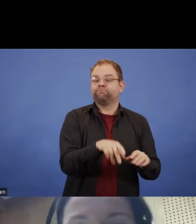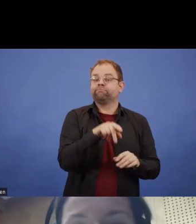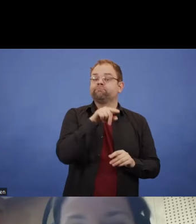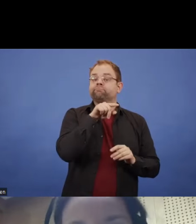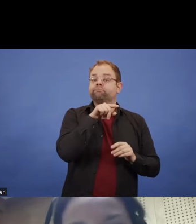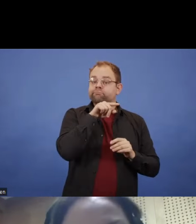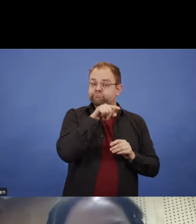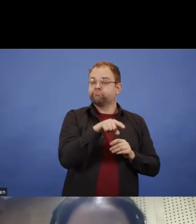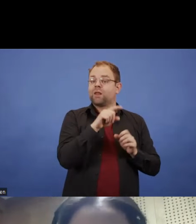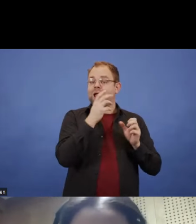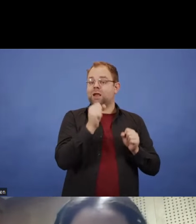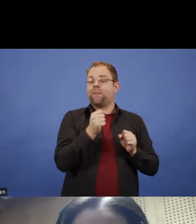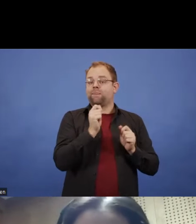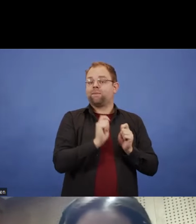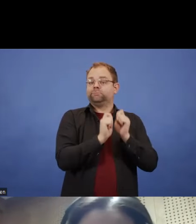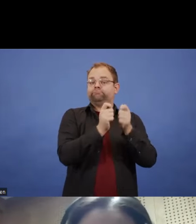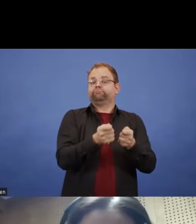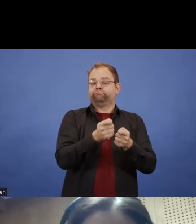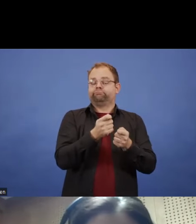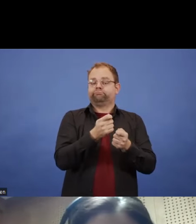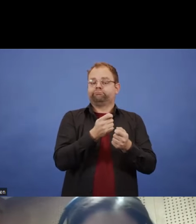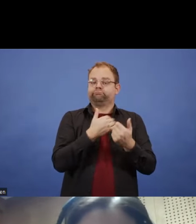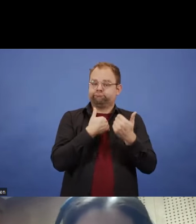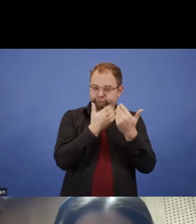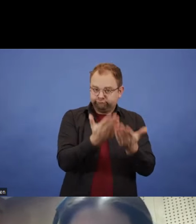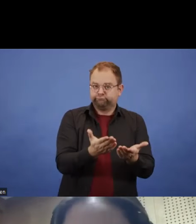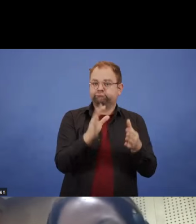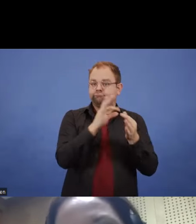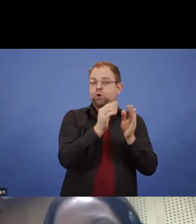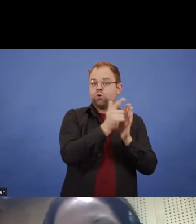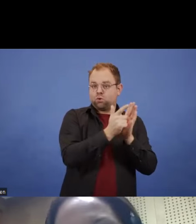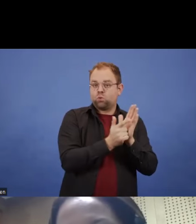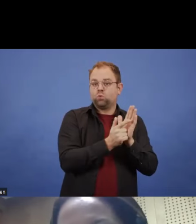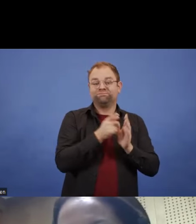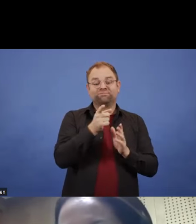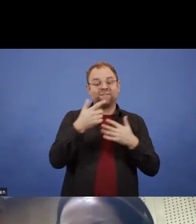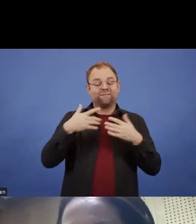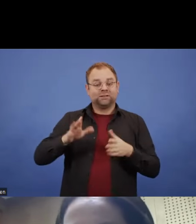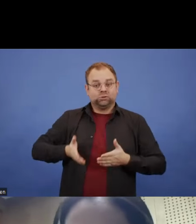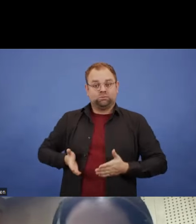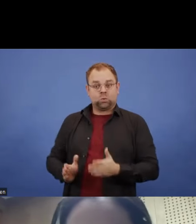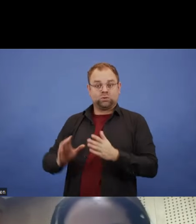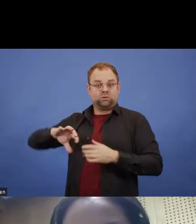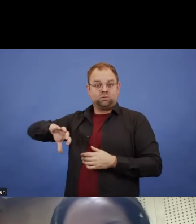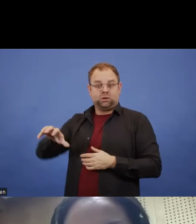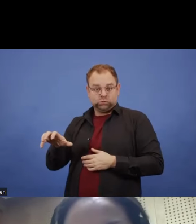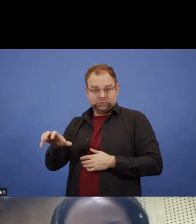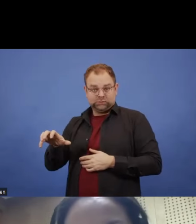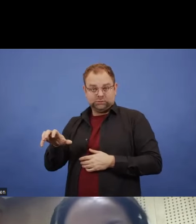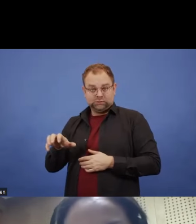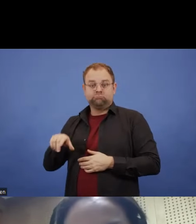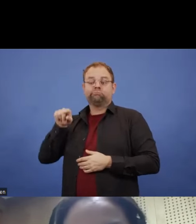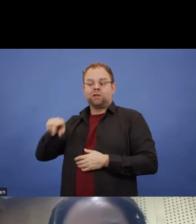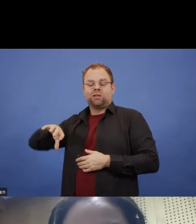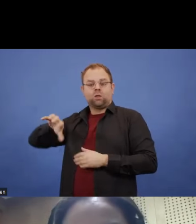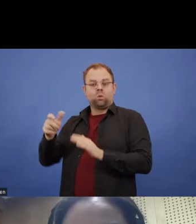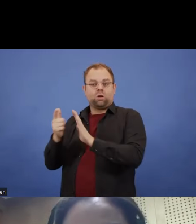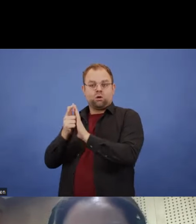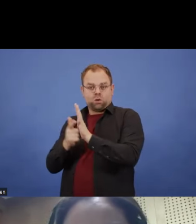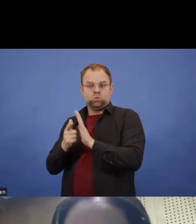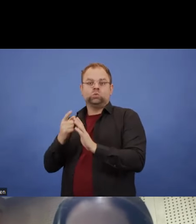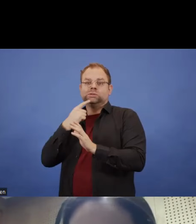they can no longer prove that they have that nationality. And especially if they are part of, for instance, a minority, or